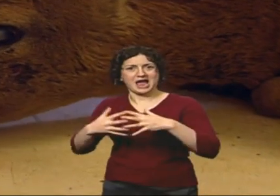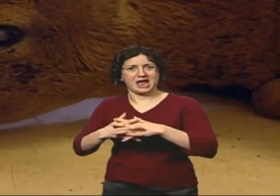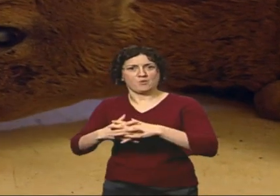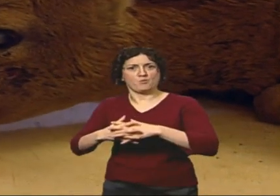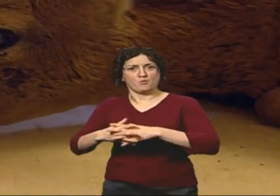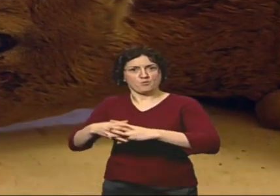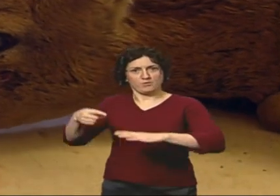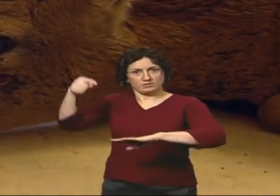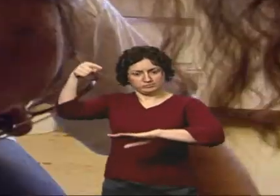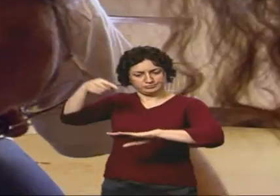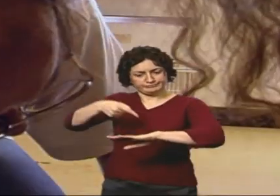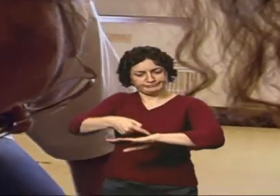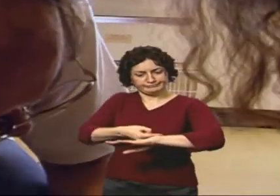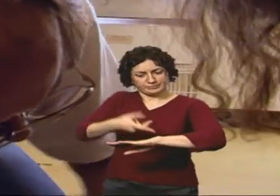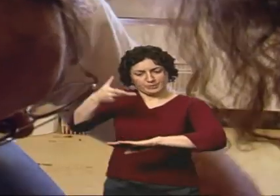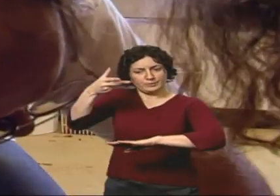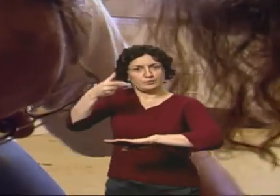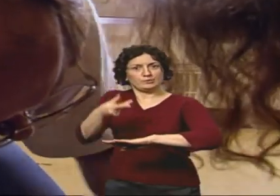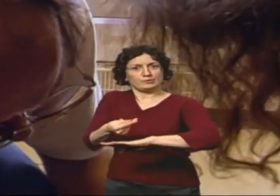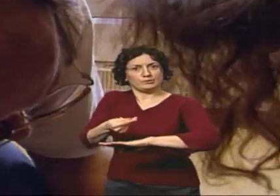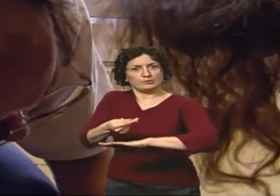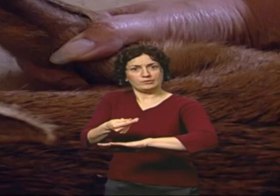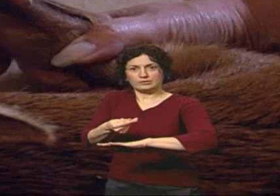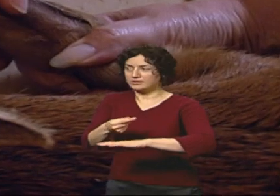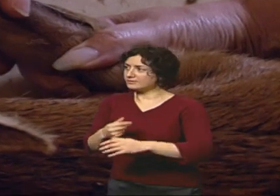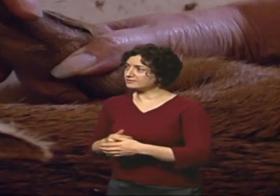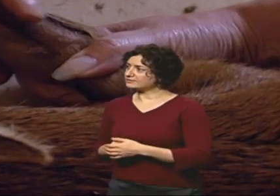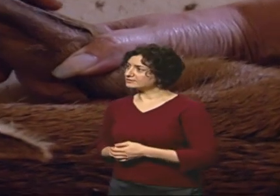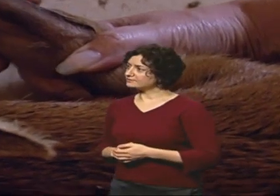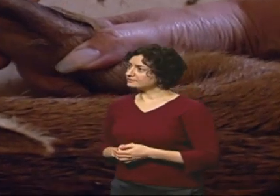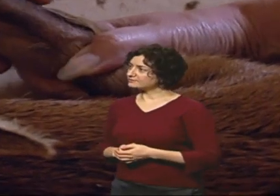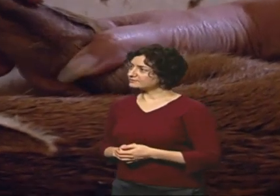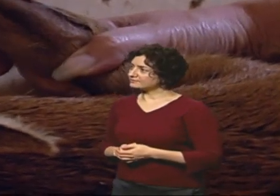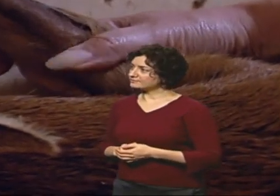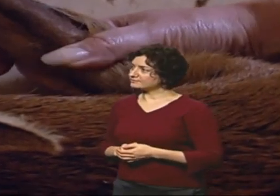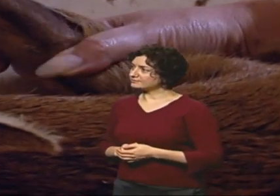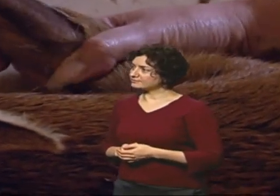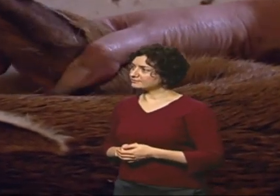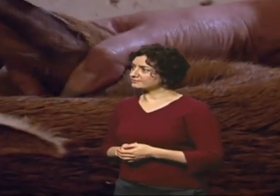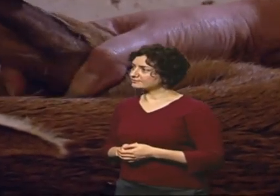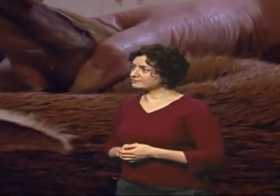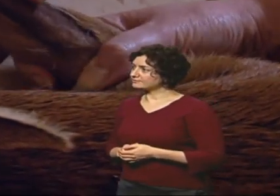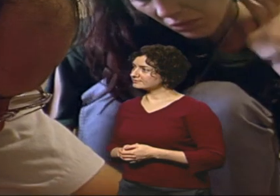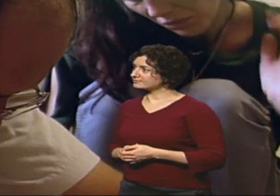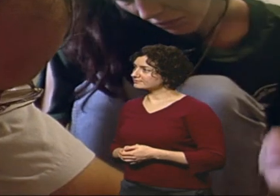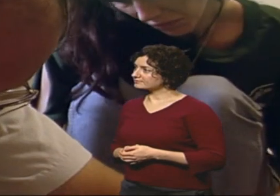by means of an intravenous injection, which is the fastest possible method. Well, that's it there, isn't it? It's all in the wrong place,